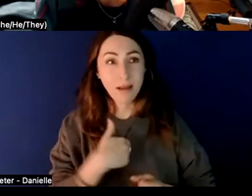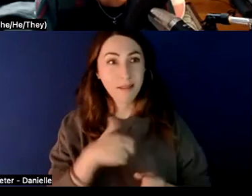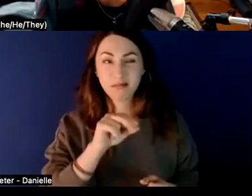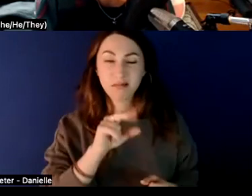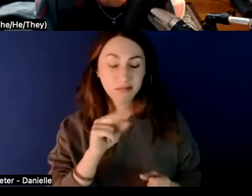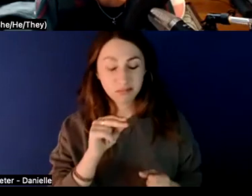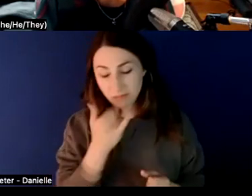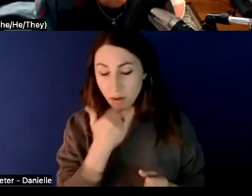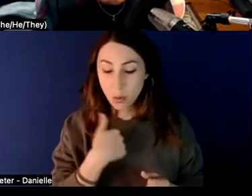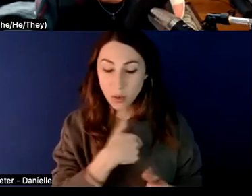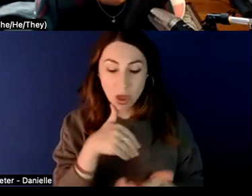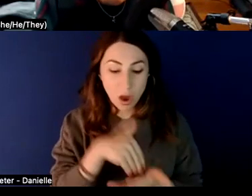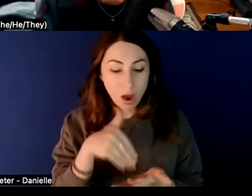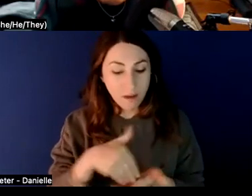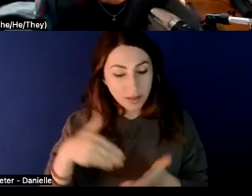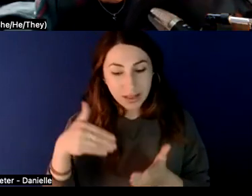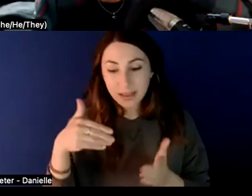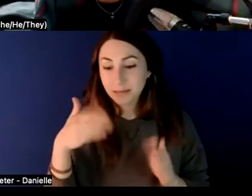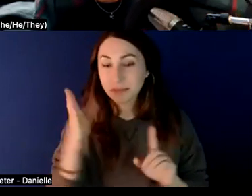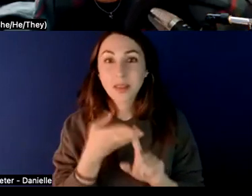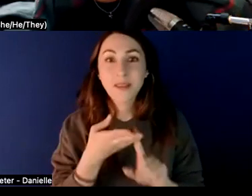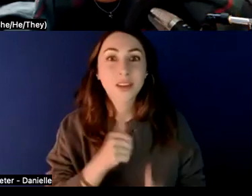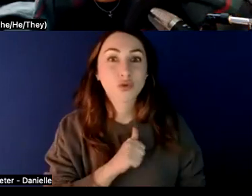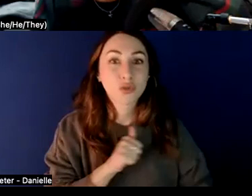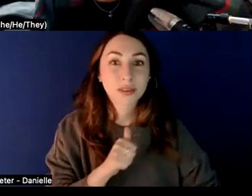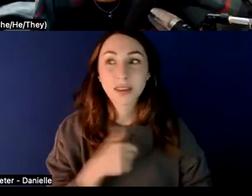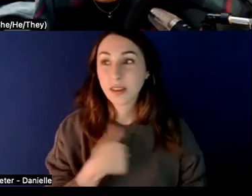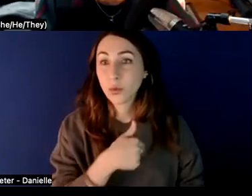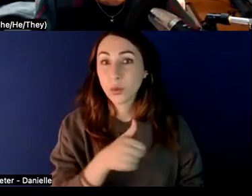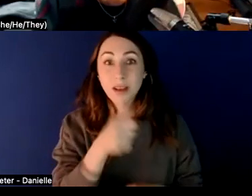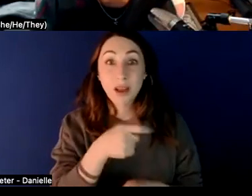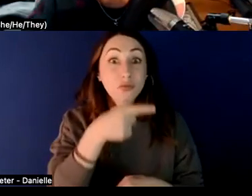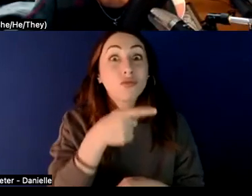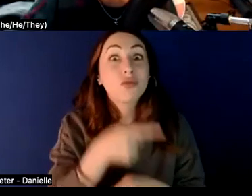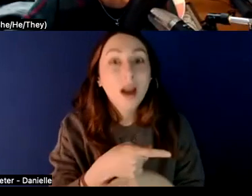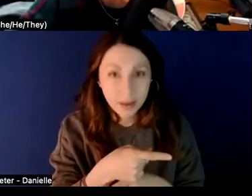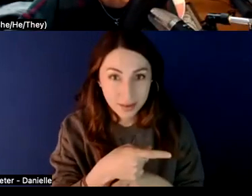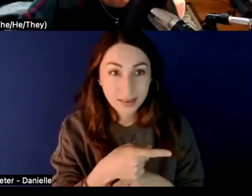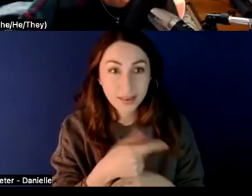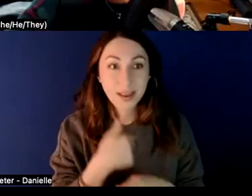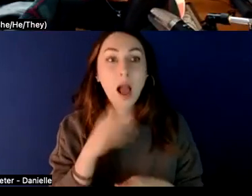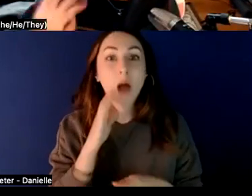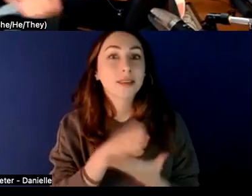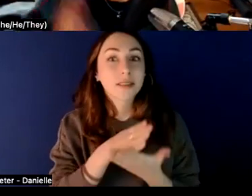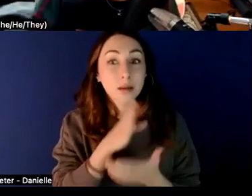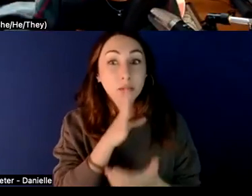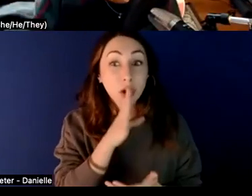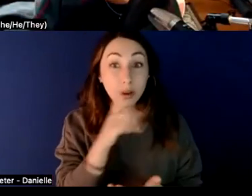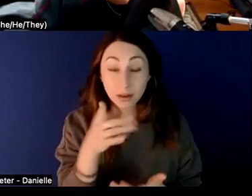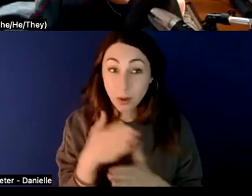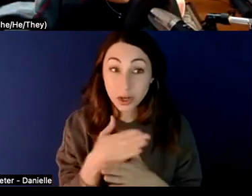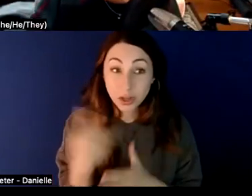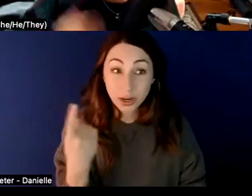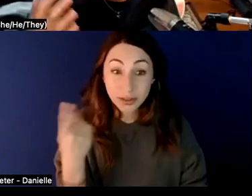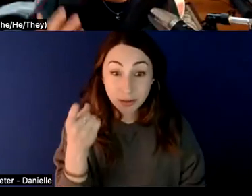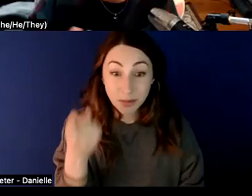often gaslighting ourselves. That's what society makes us do. I'm going to stop talking in case you have anything more you want to share. Oh yeah, sorry,